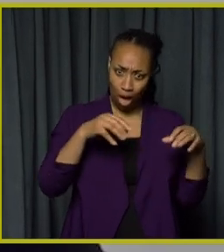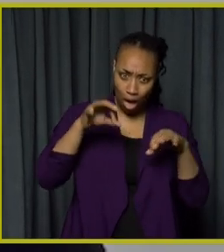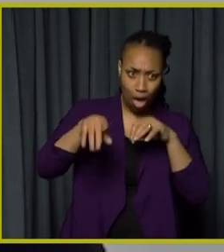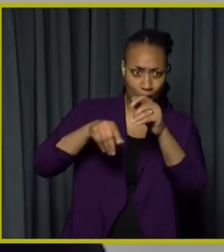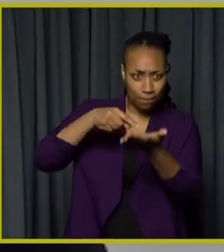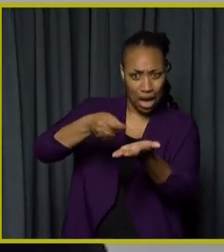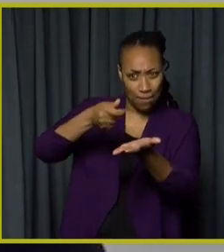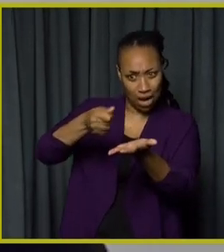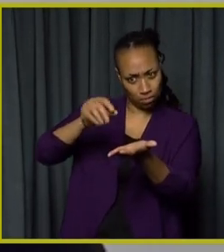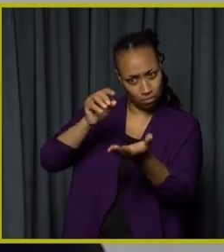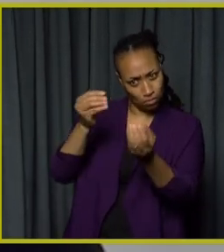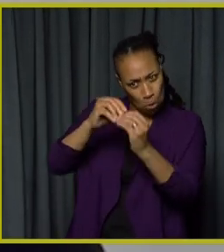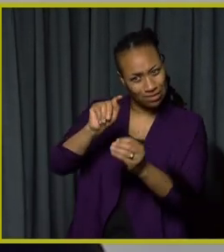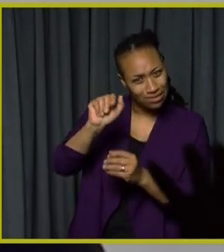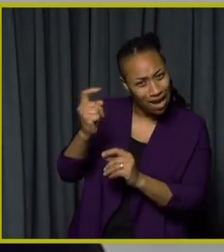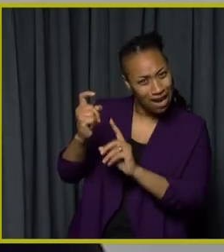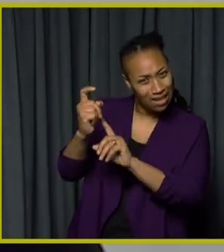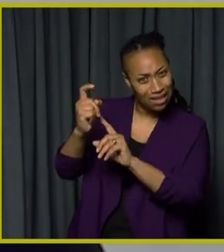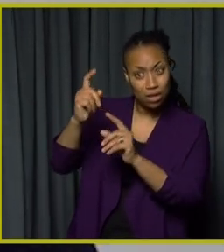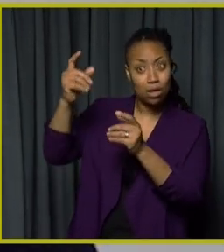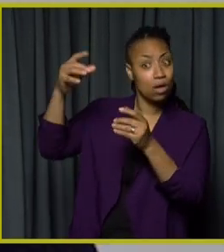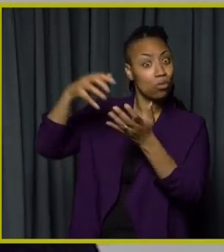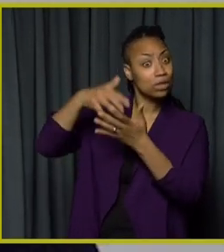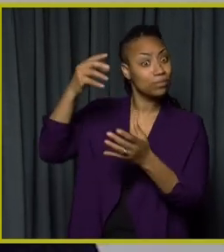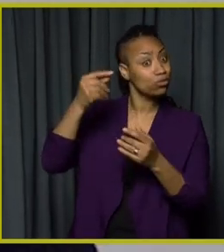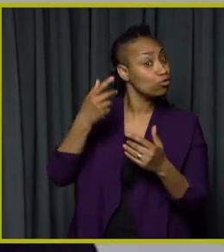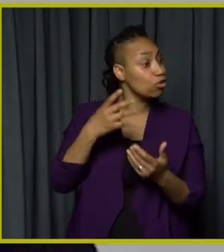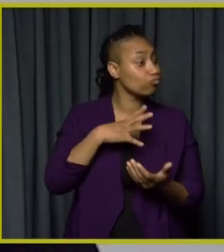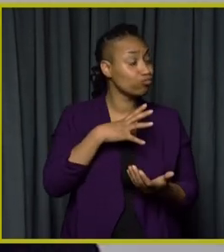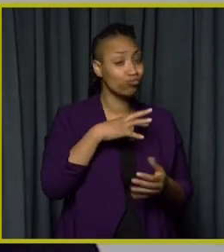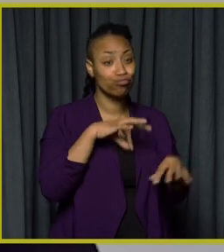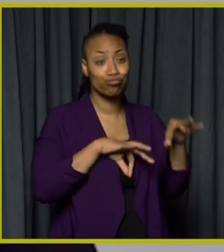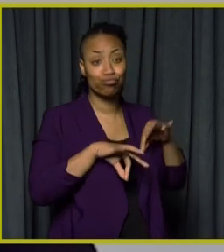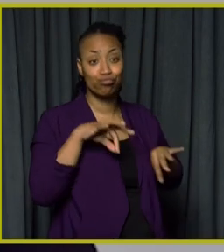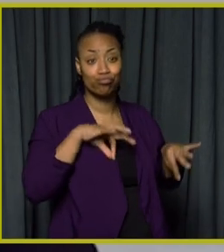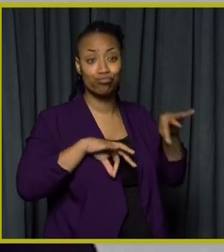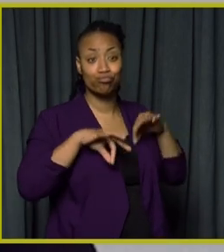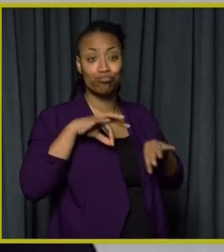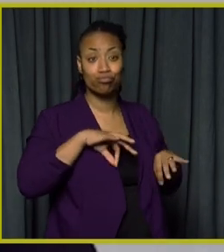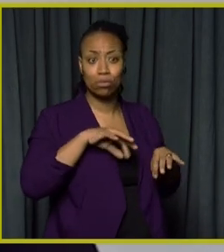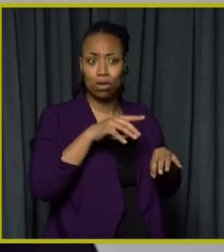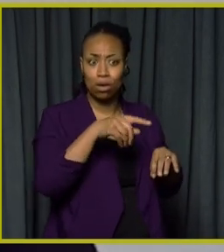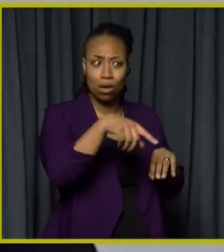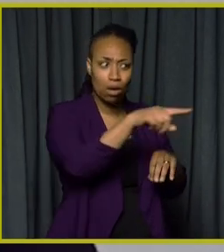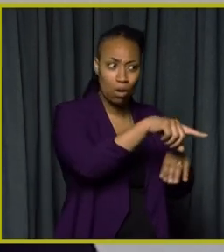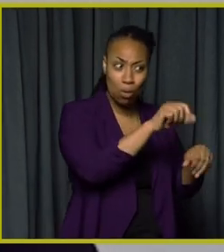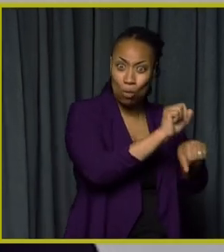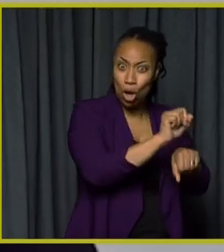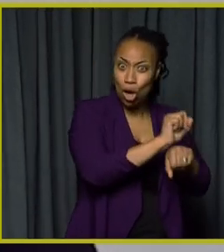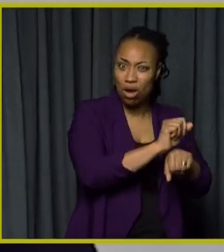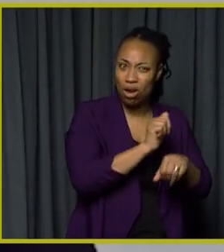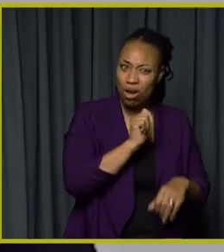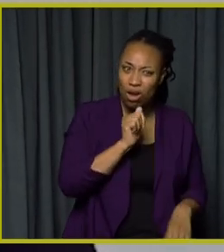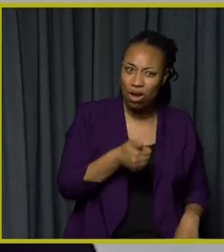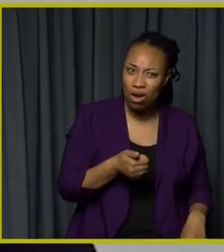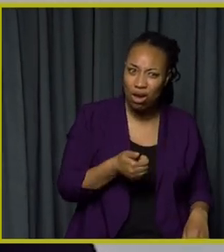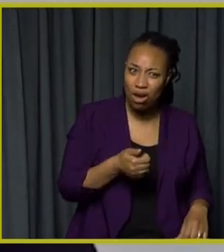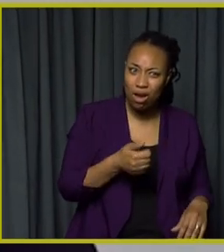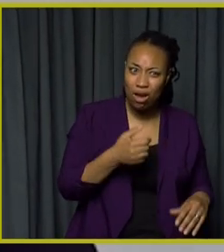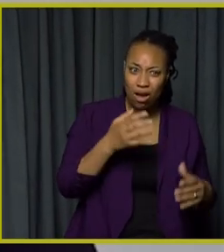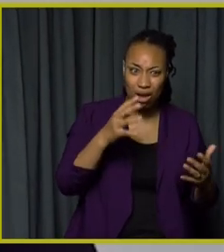1%, but they are blocked from public services? Did you know that many immigrants are considered essential